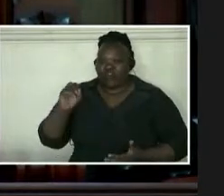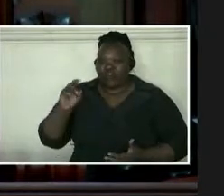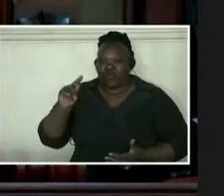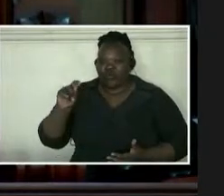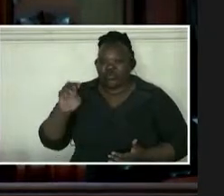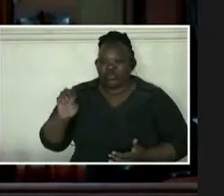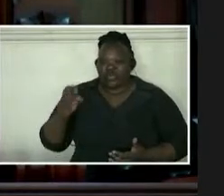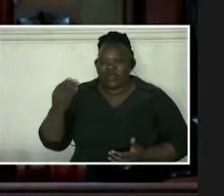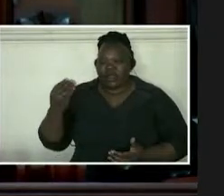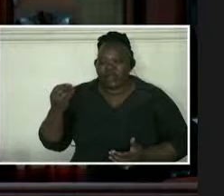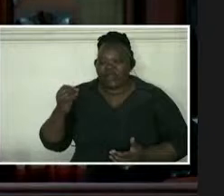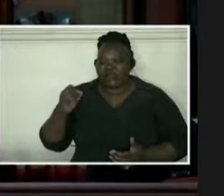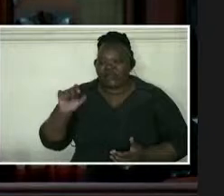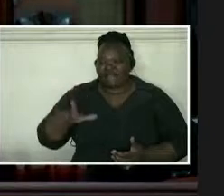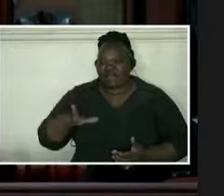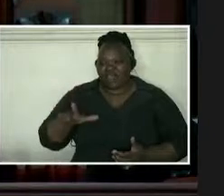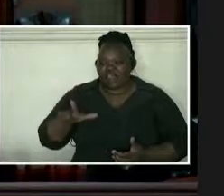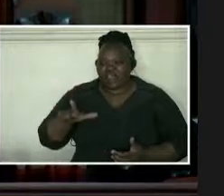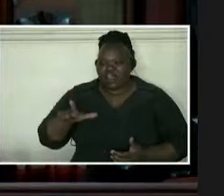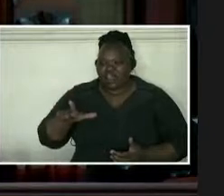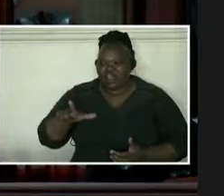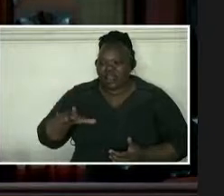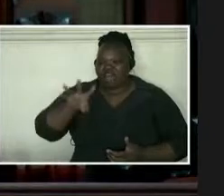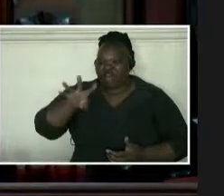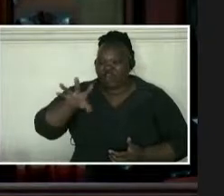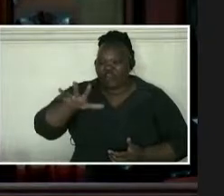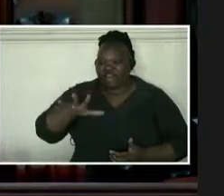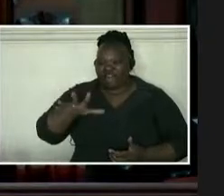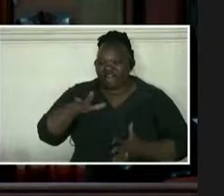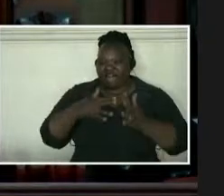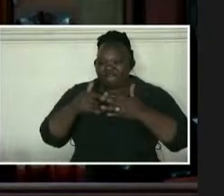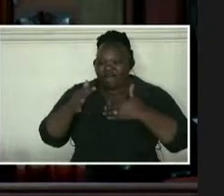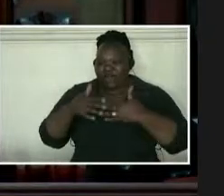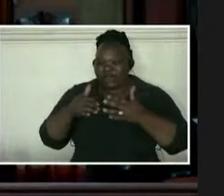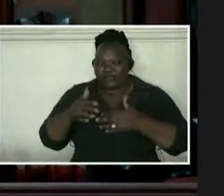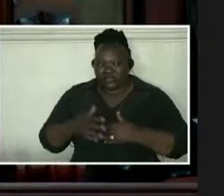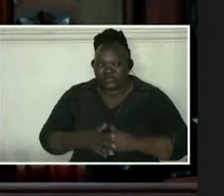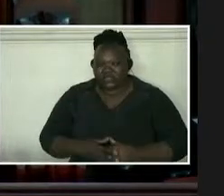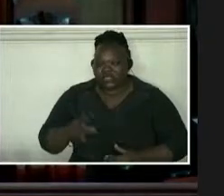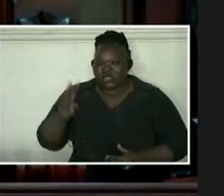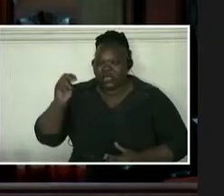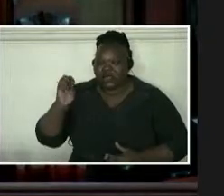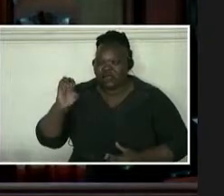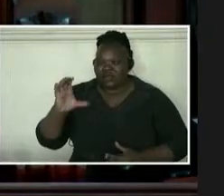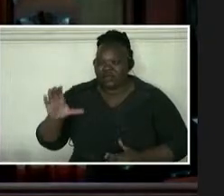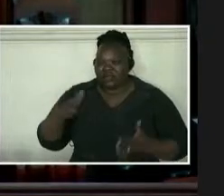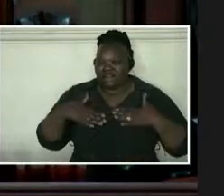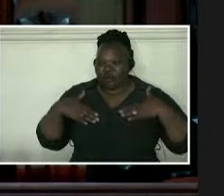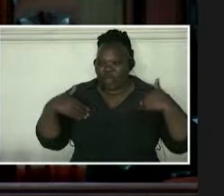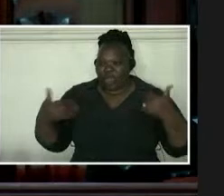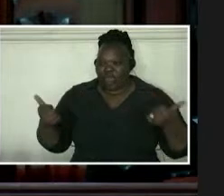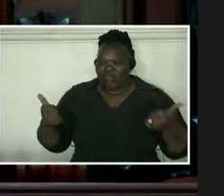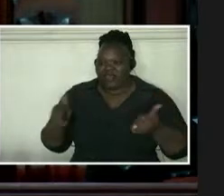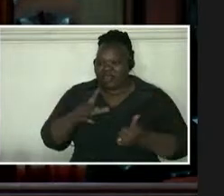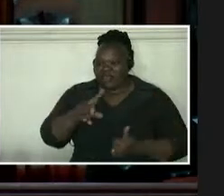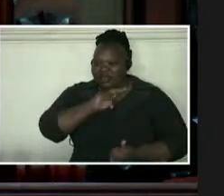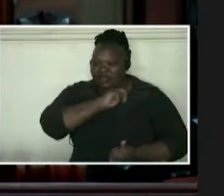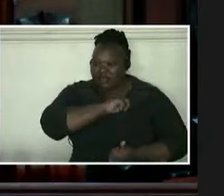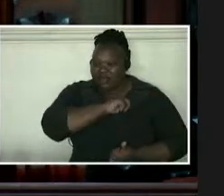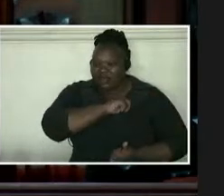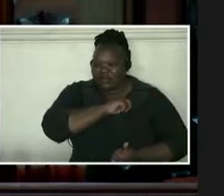seven for 45 minutes the embassy for helping was natalie